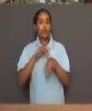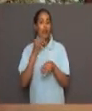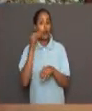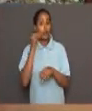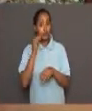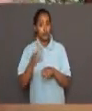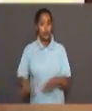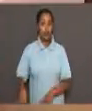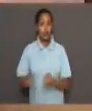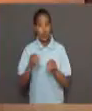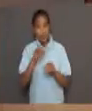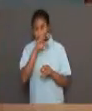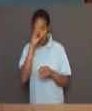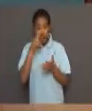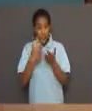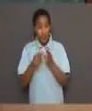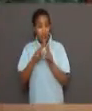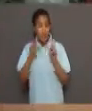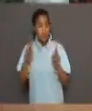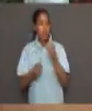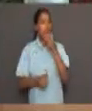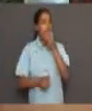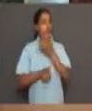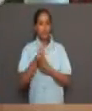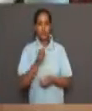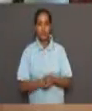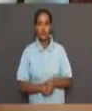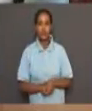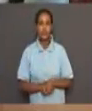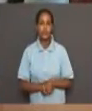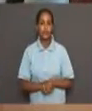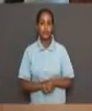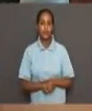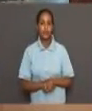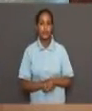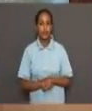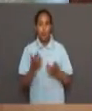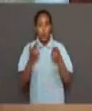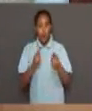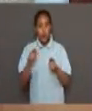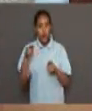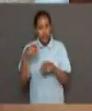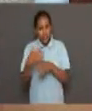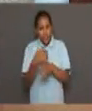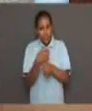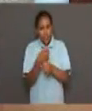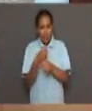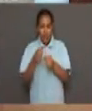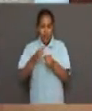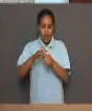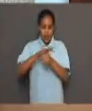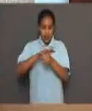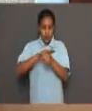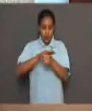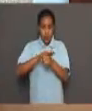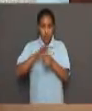though, students, because it can be quite dangerous. When he takes the lid off,